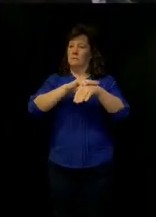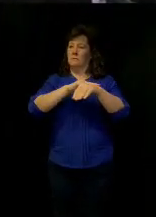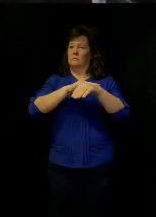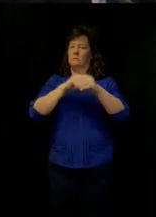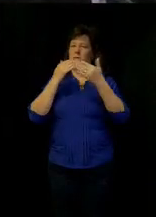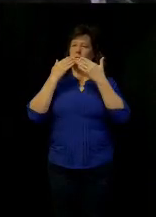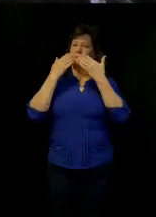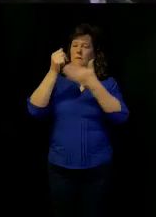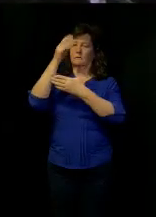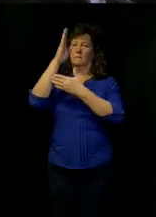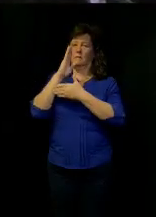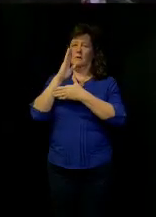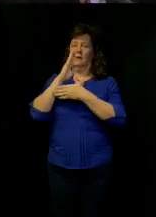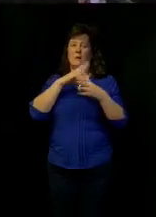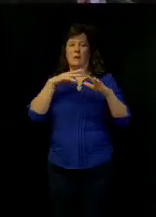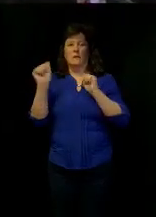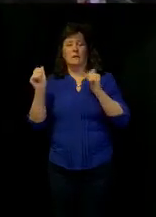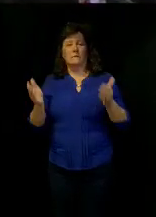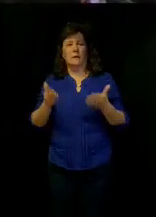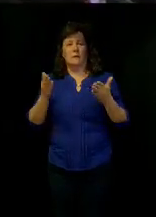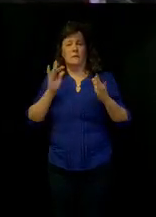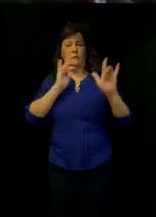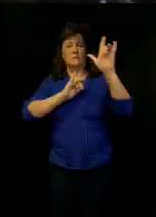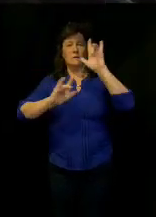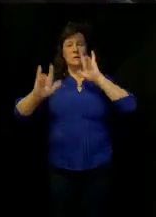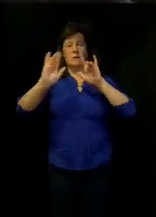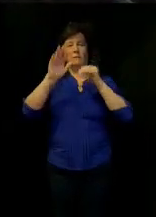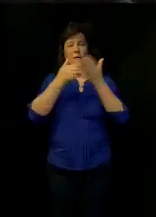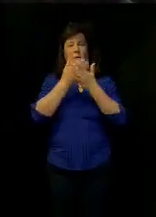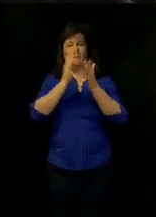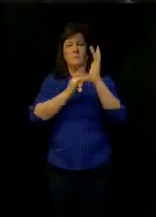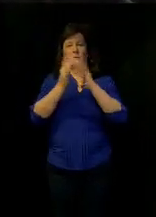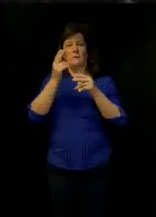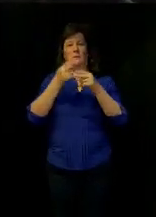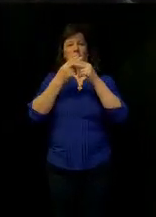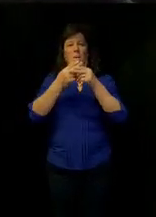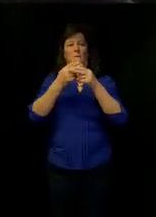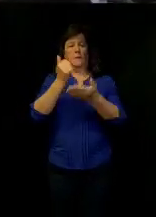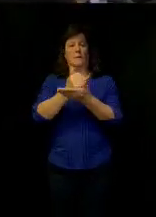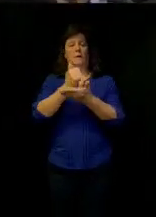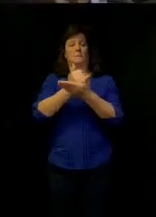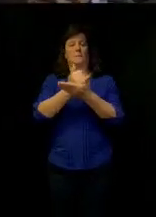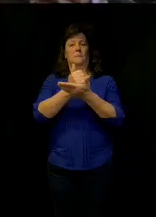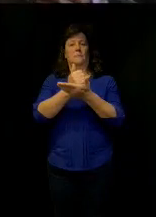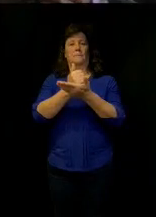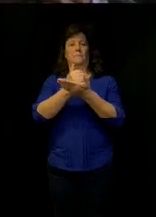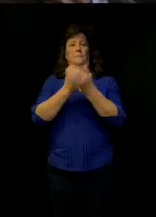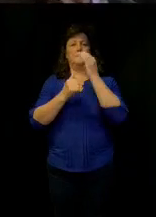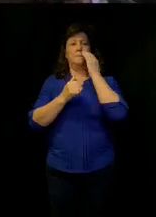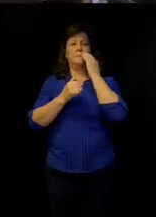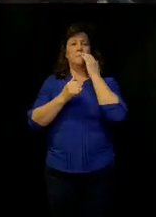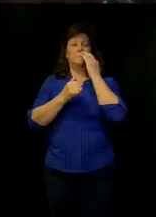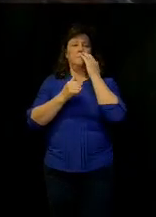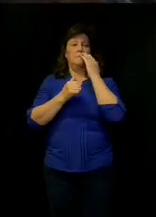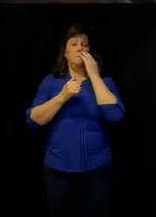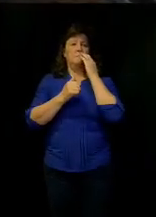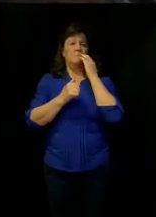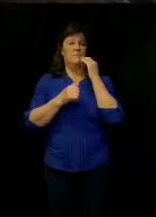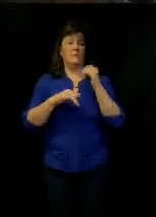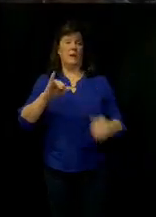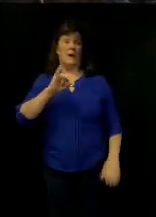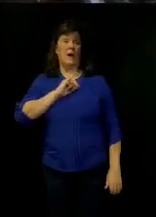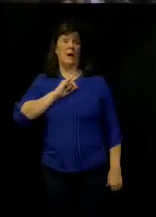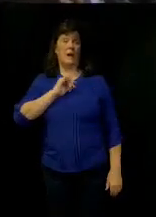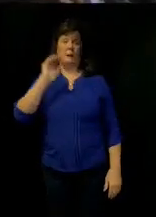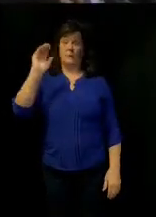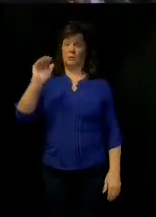leave out of this room encouraged. We love You. In Jesus' name. Amen. We're going to shout this today. I am